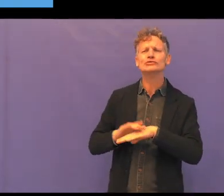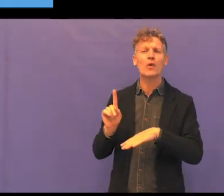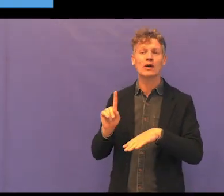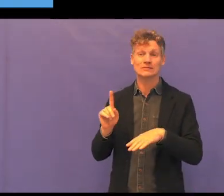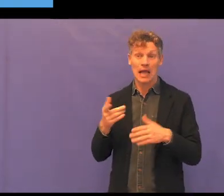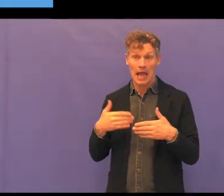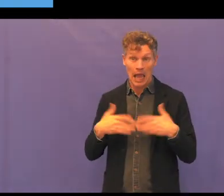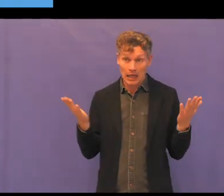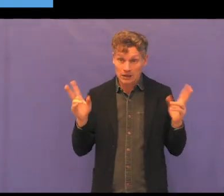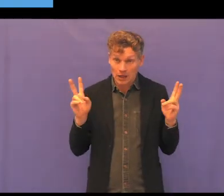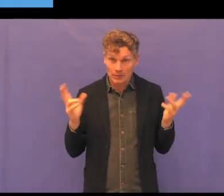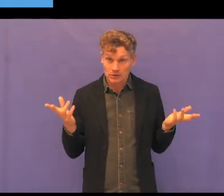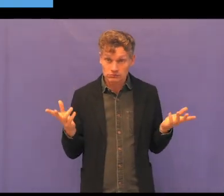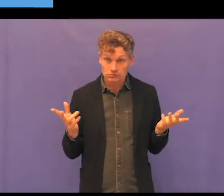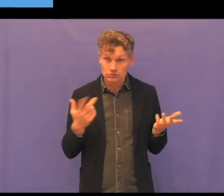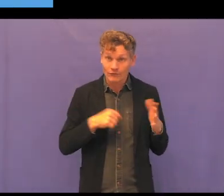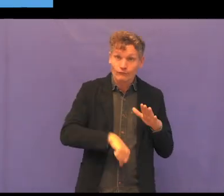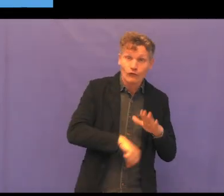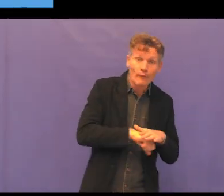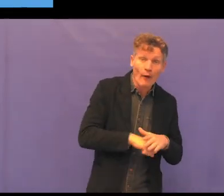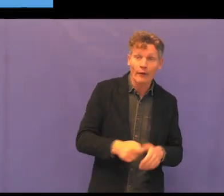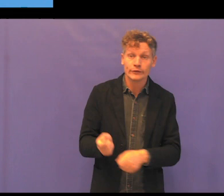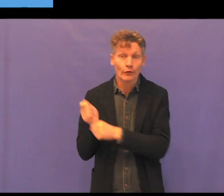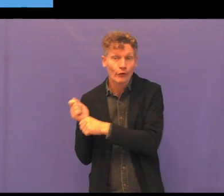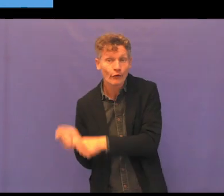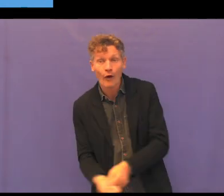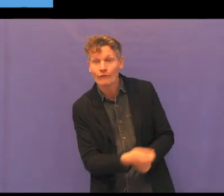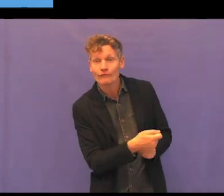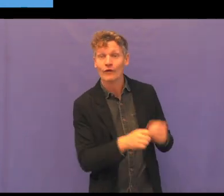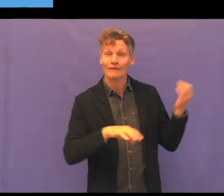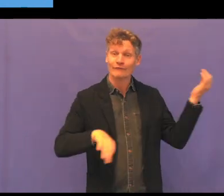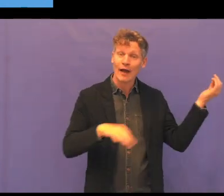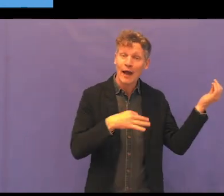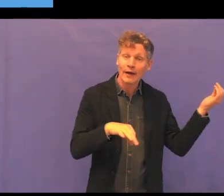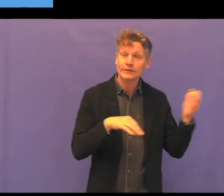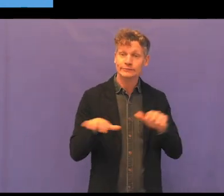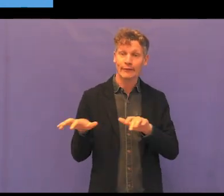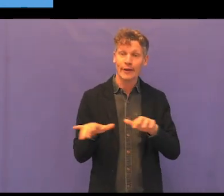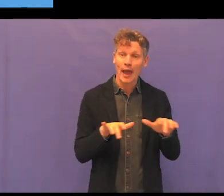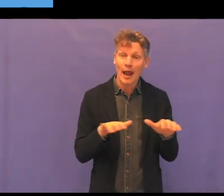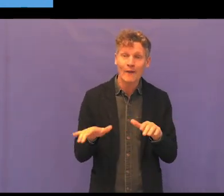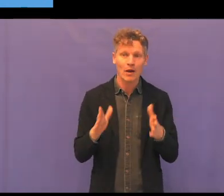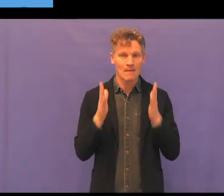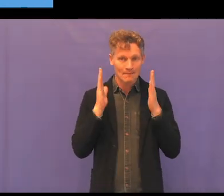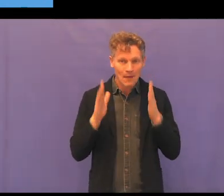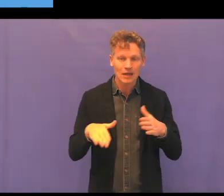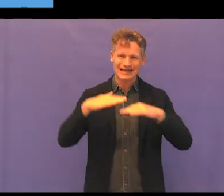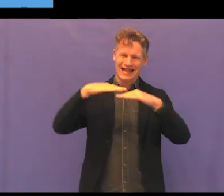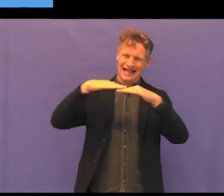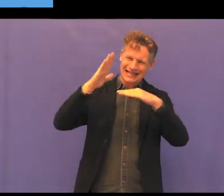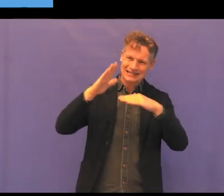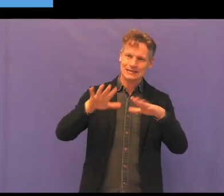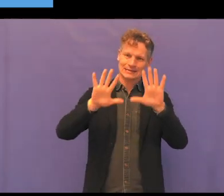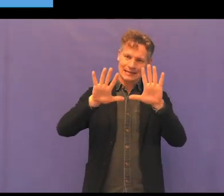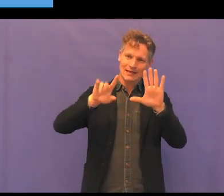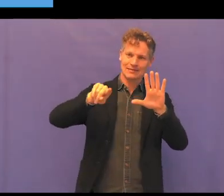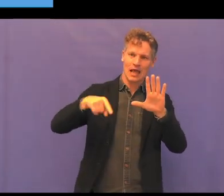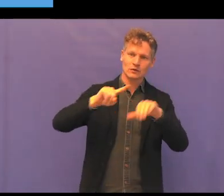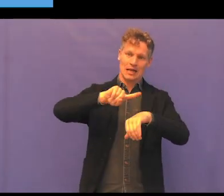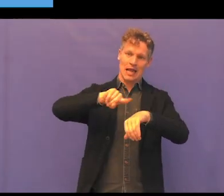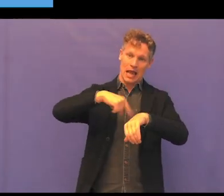at least 10,000 hours to it. The idea that you kind of you focus narrowly and you